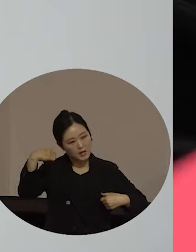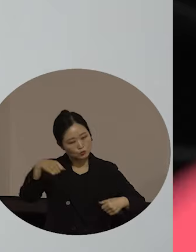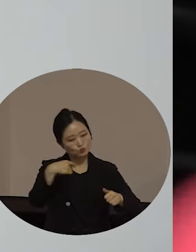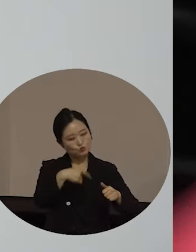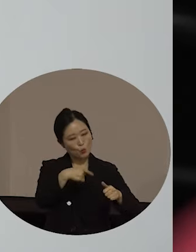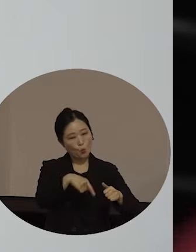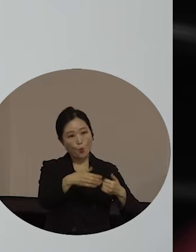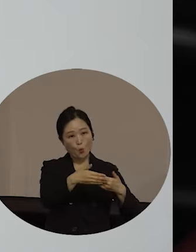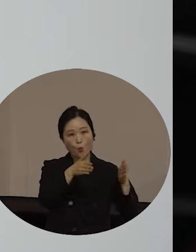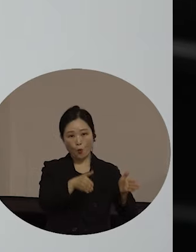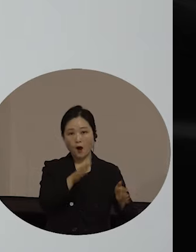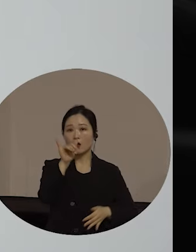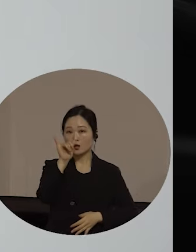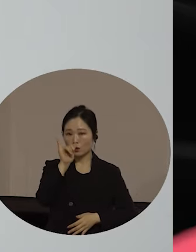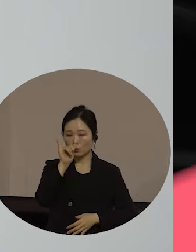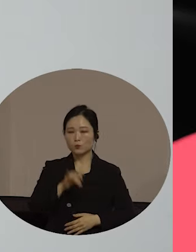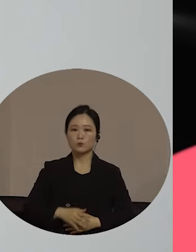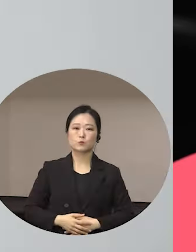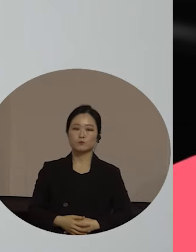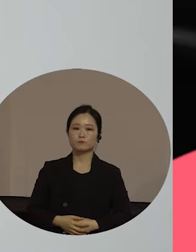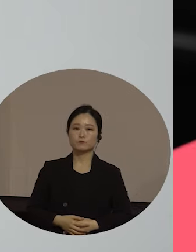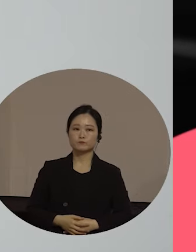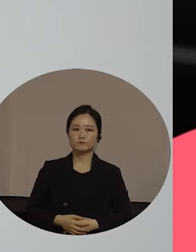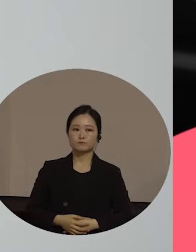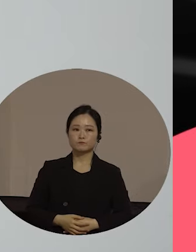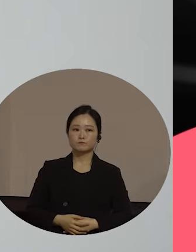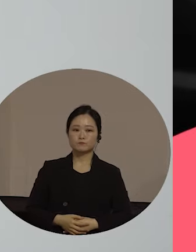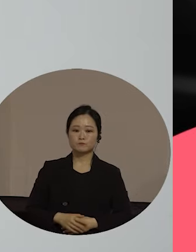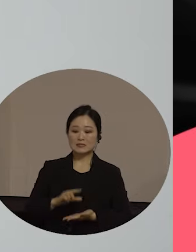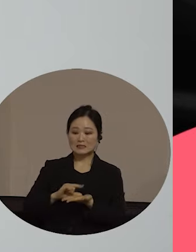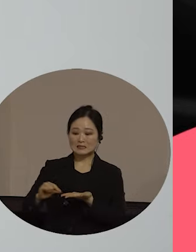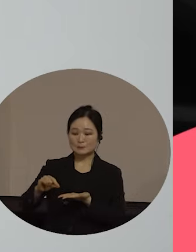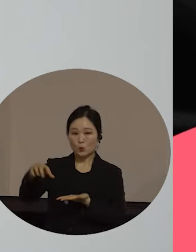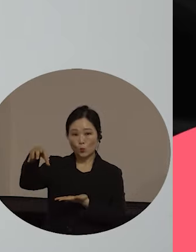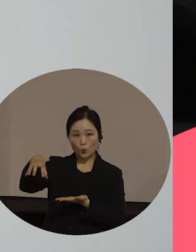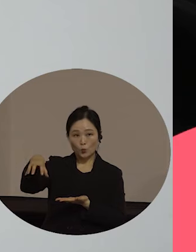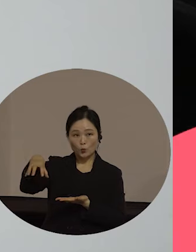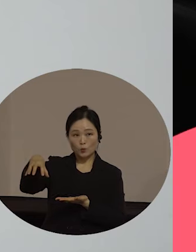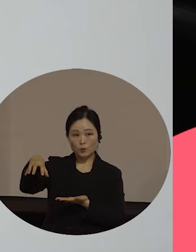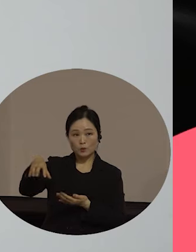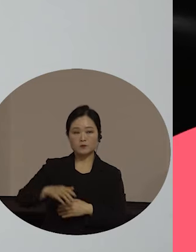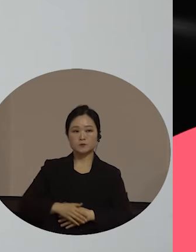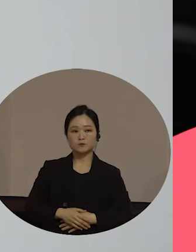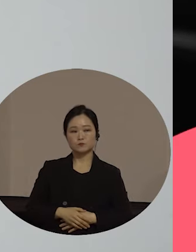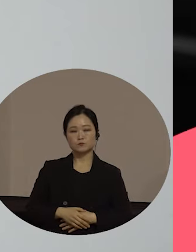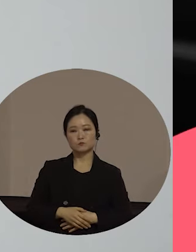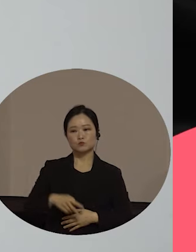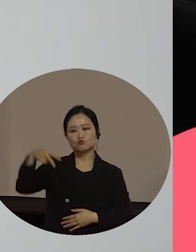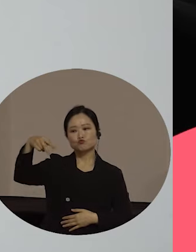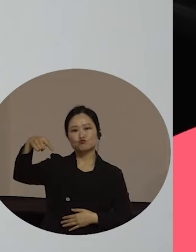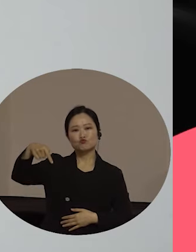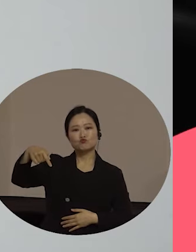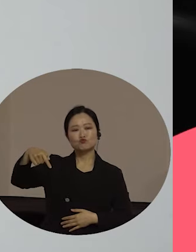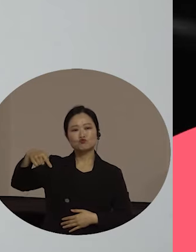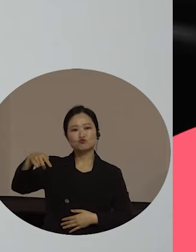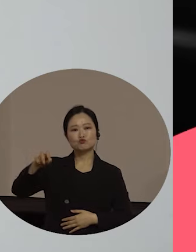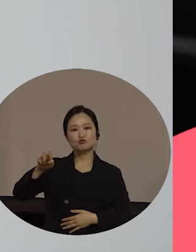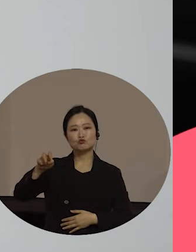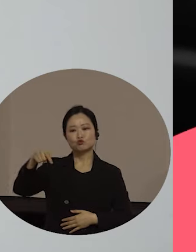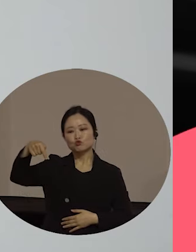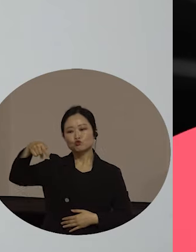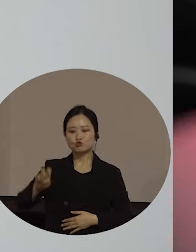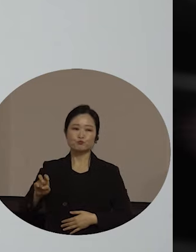have the, all the provinces and the Somes, which is the smallest place of the